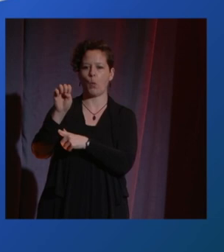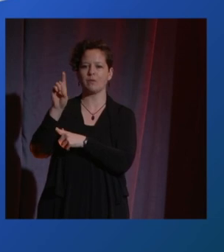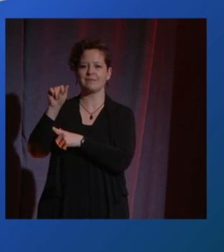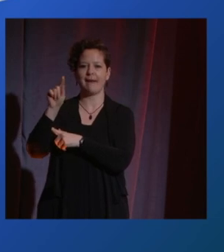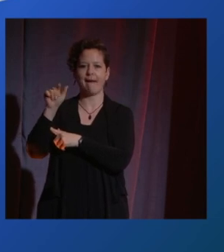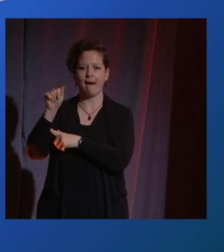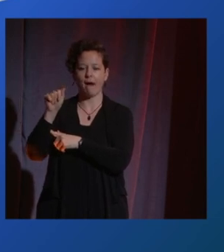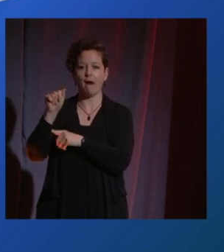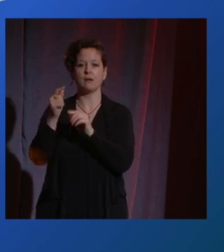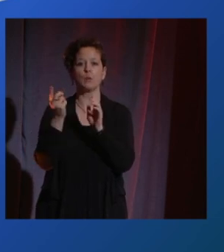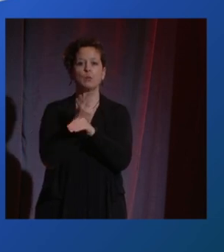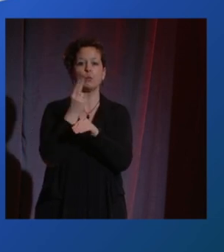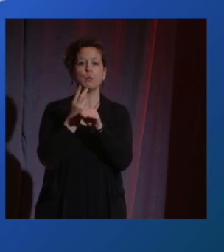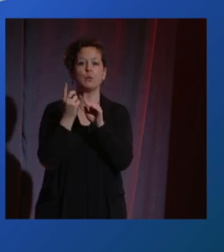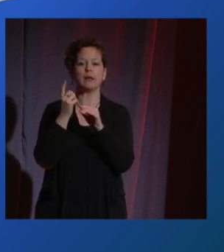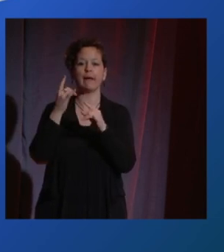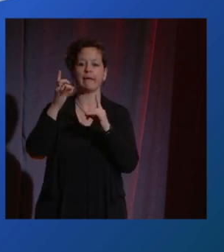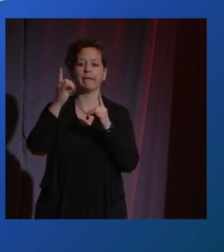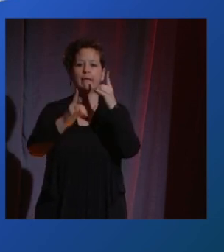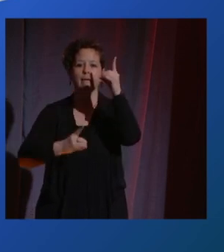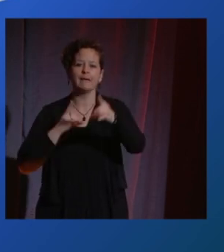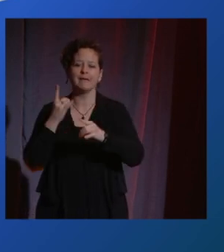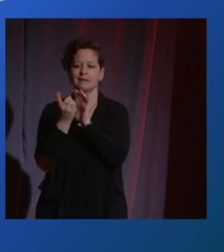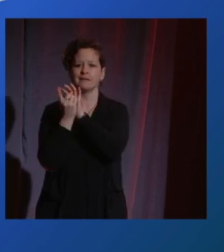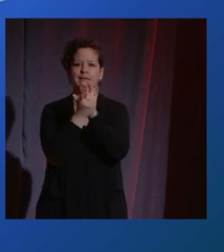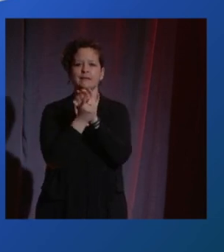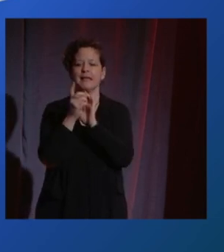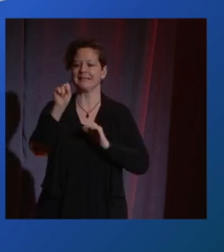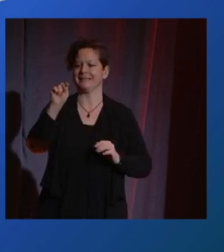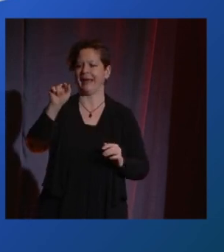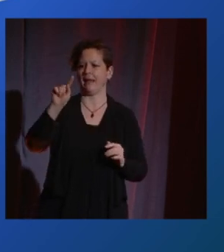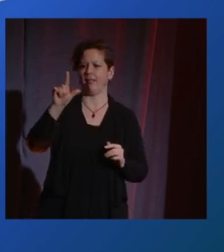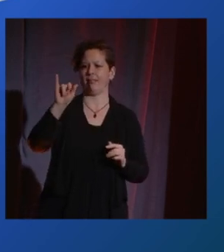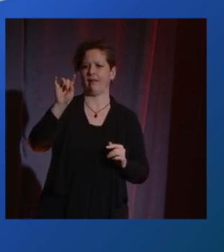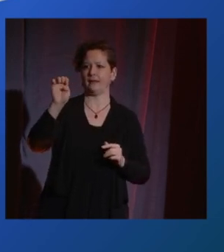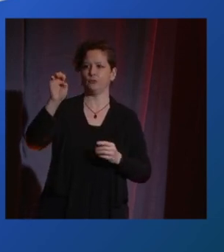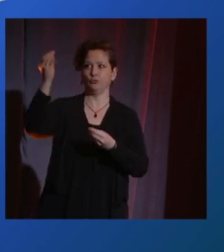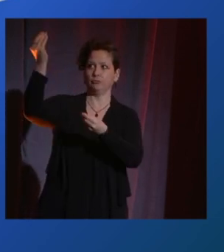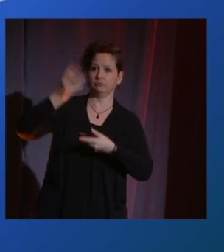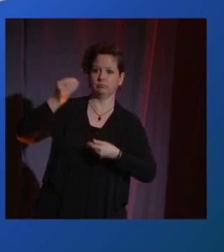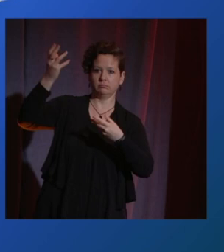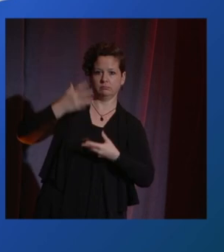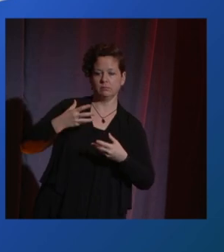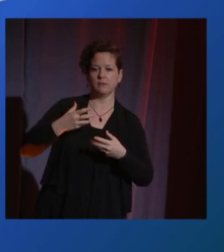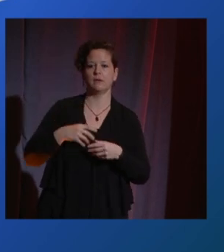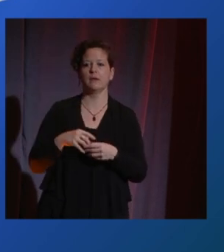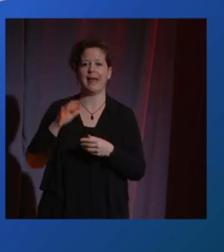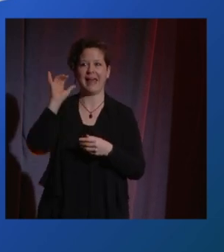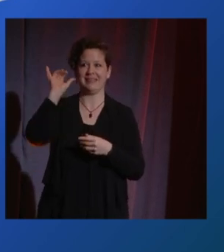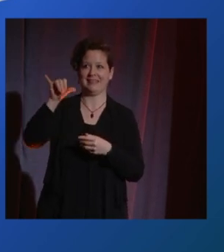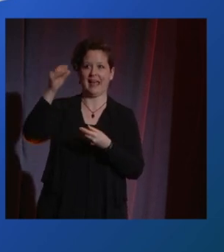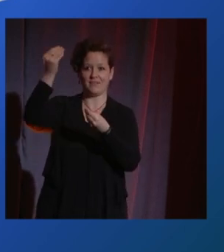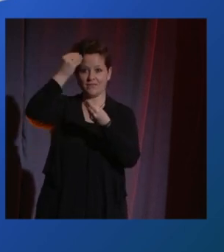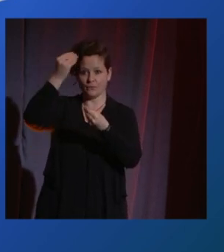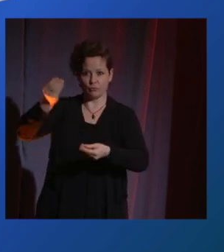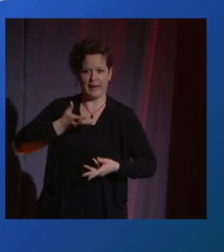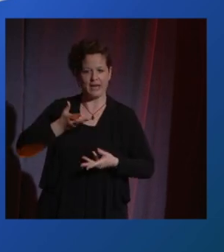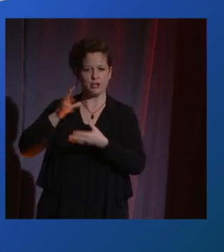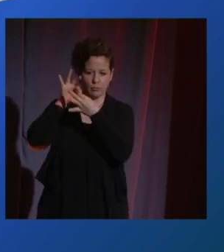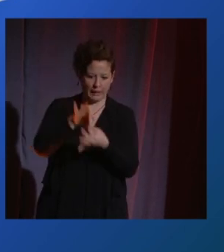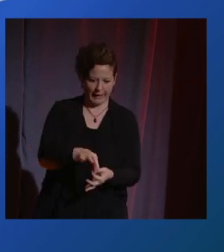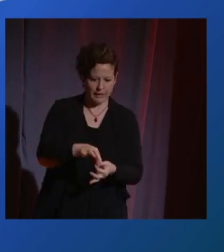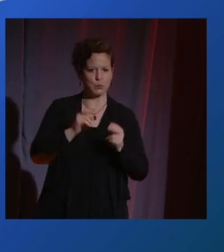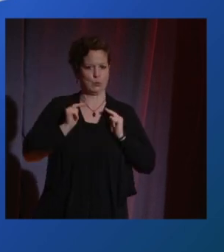from satellites from that to uh human experiences that are uh virtual real